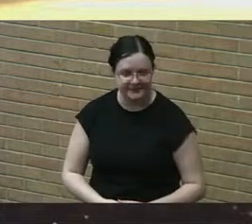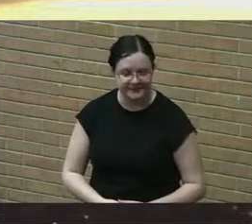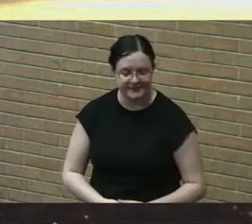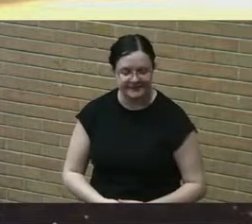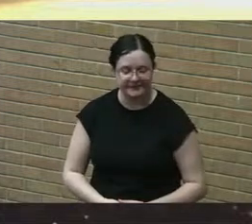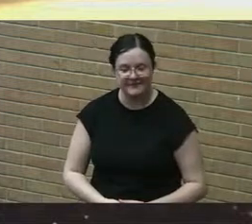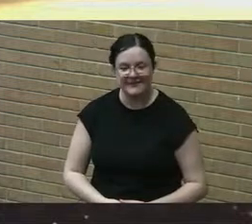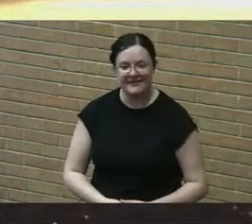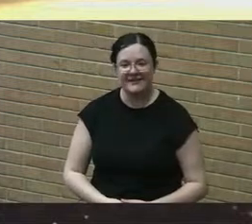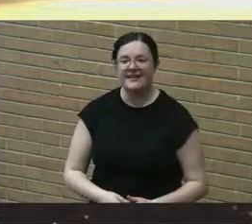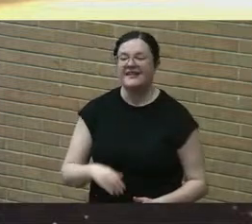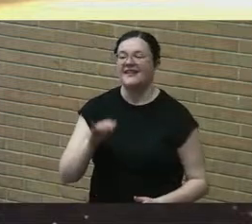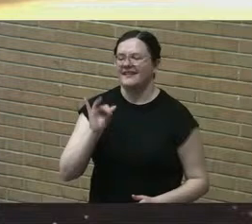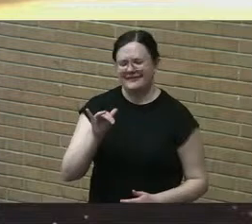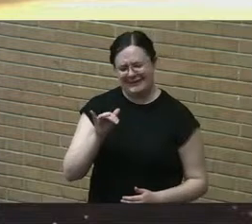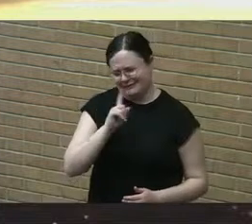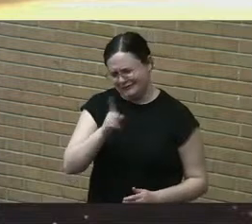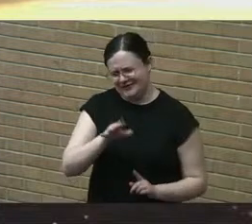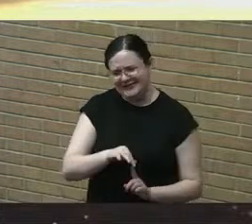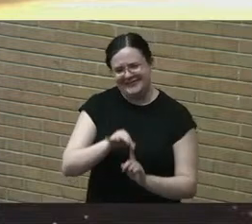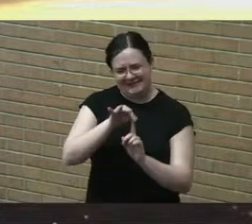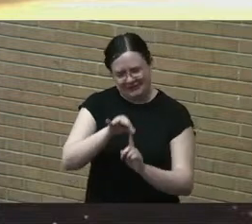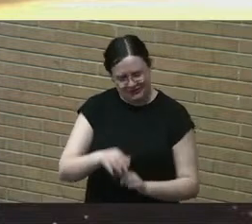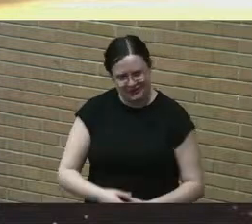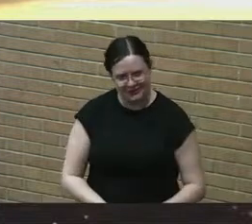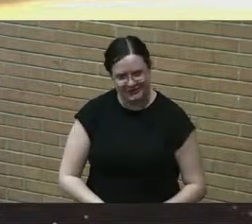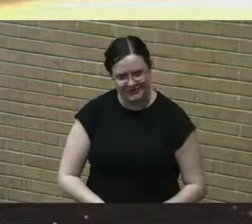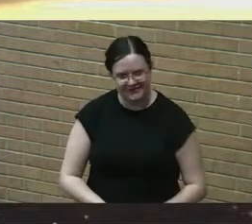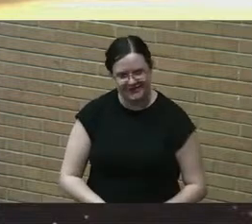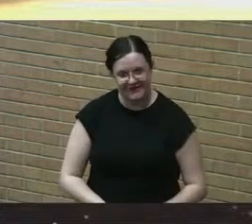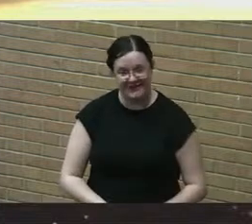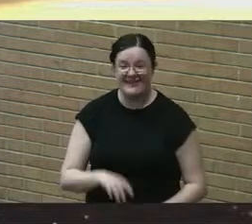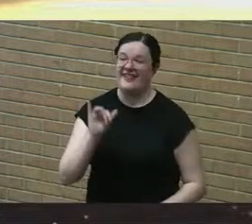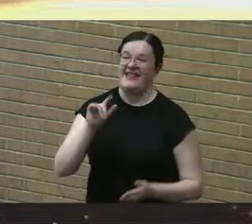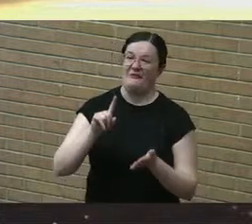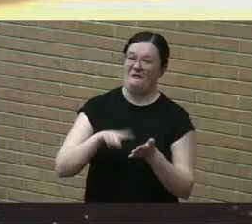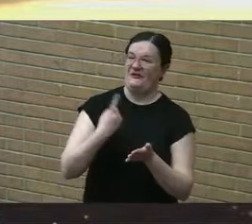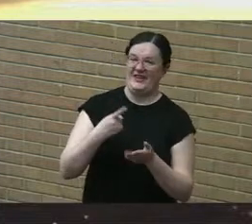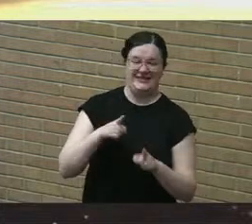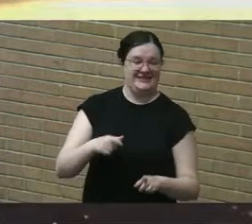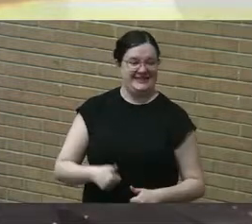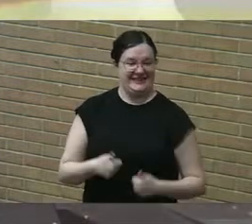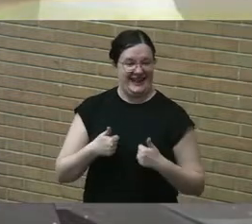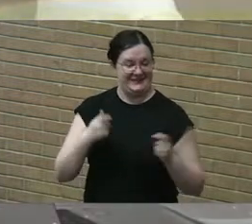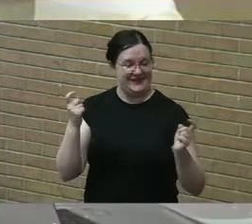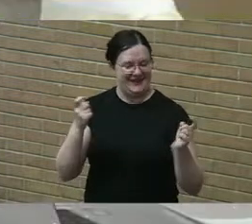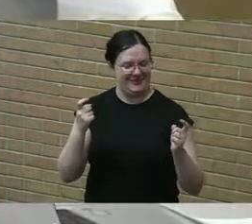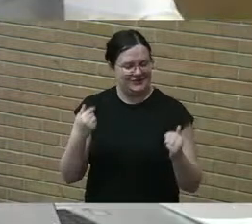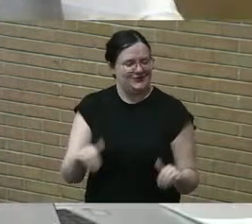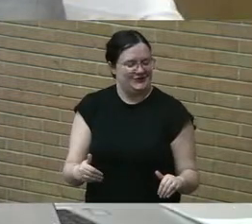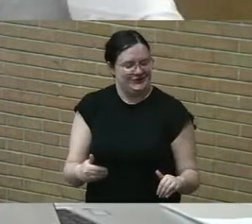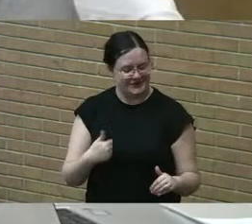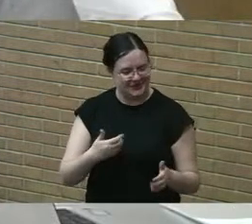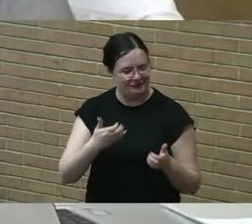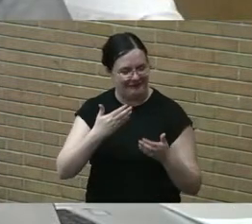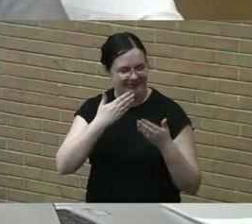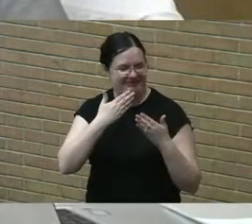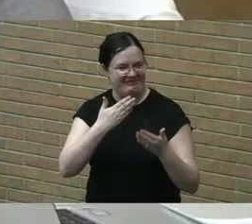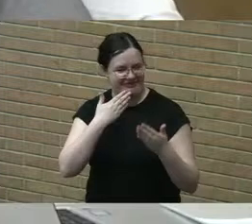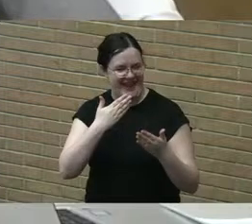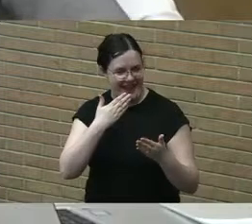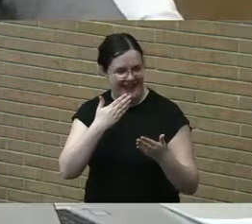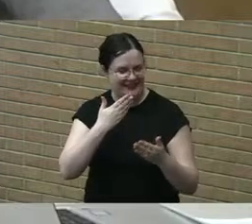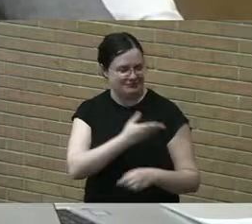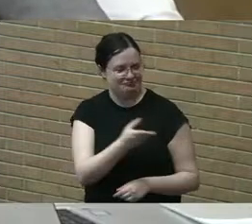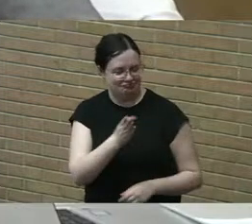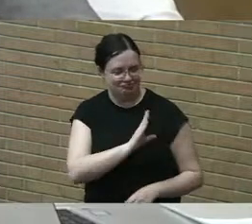able to create was truly special and befitting this once-in-a-lifetime celebration. So I just wanted to extend the board's deepest